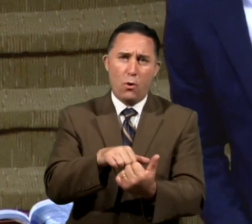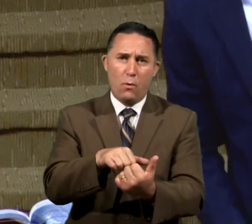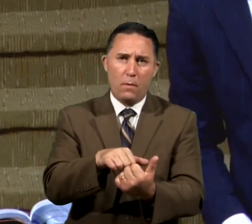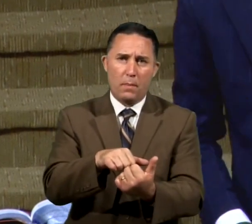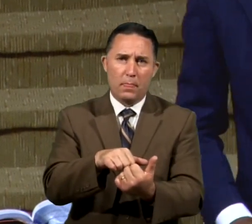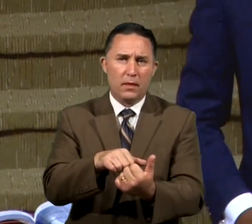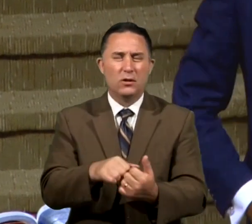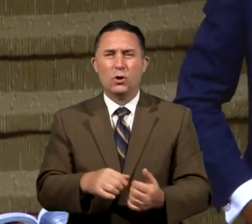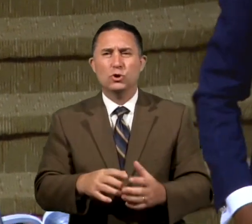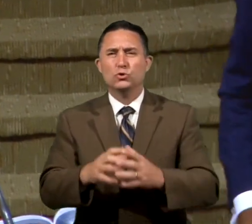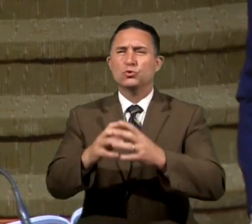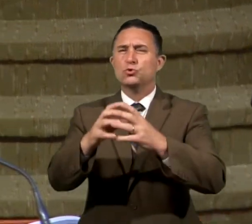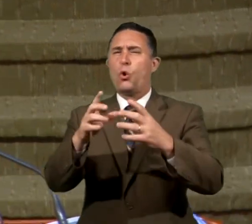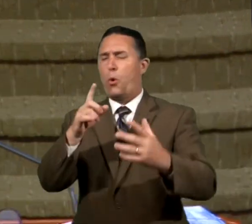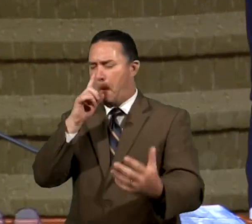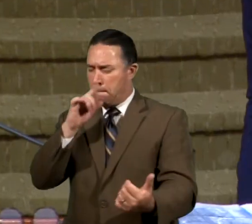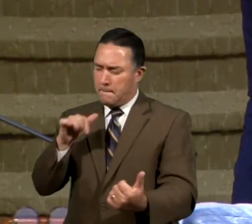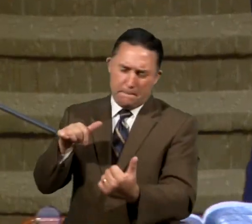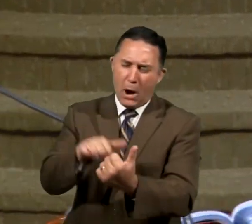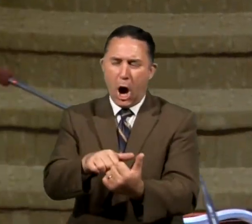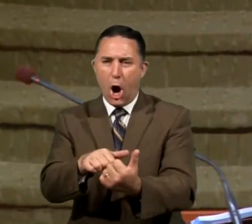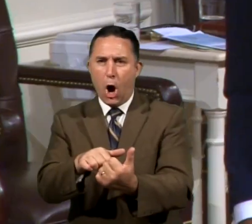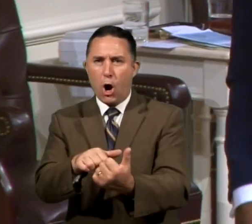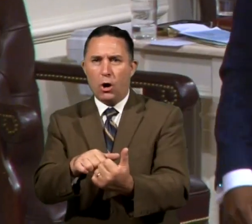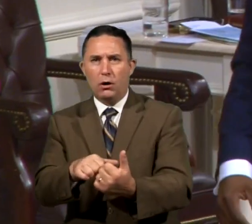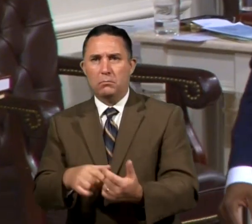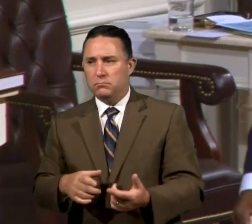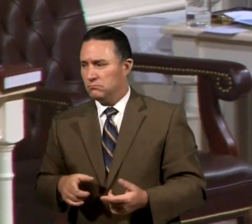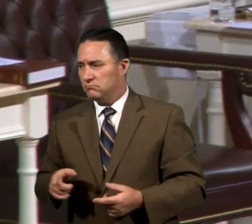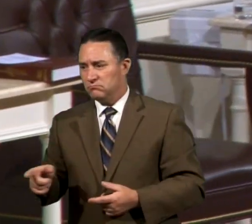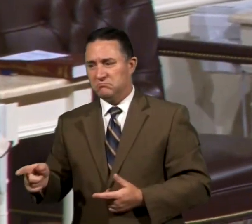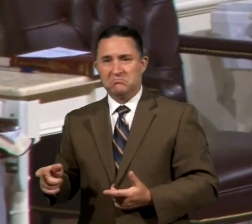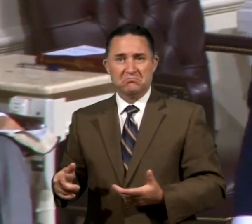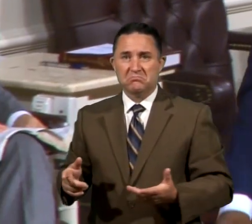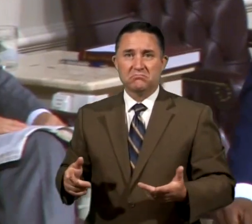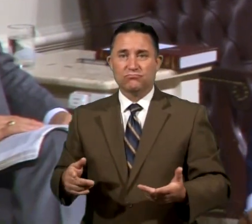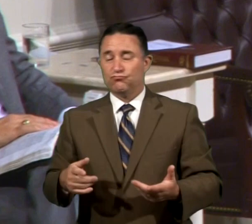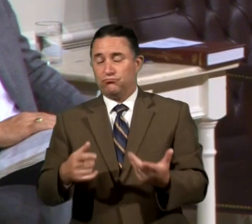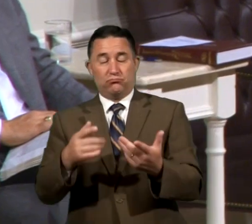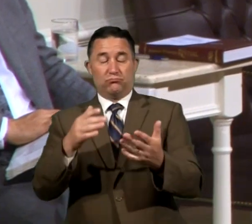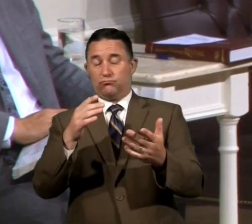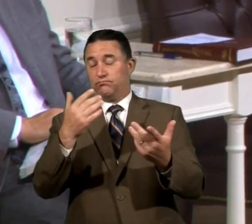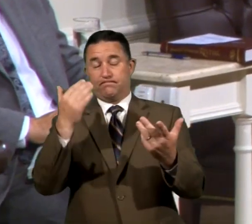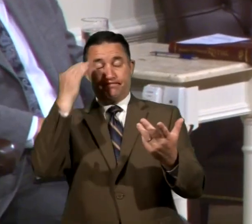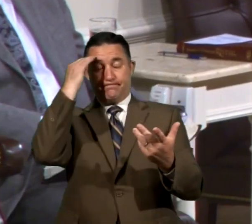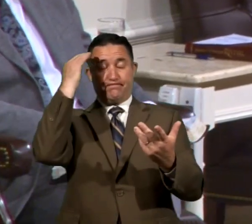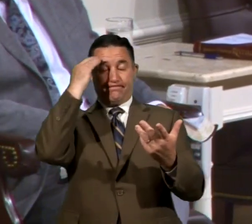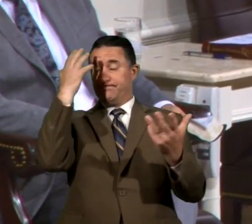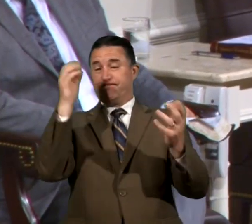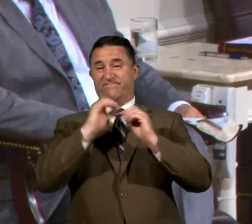He sunk down so much so that he had come to a complete place of unconsciousness.